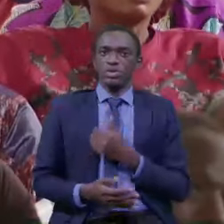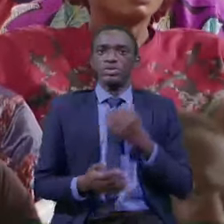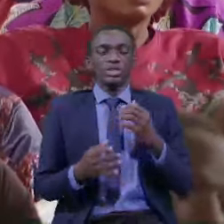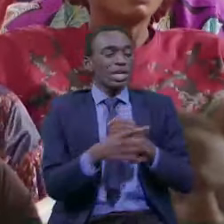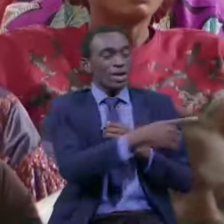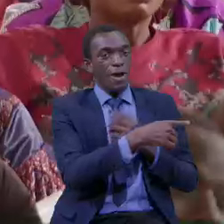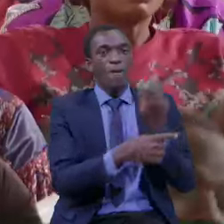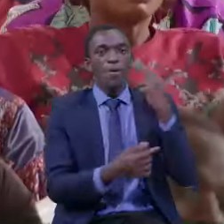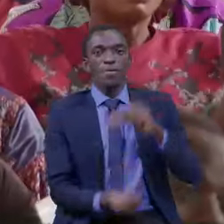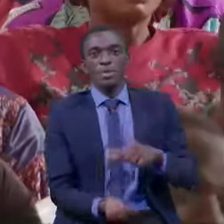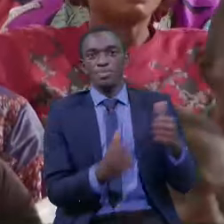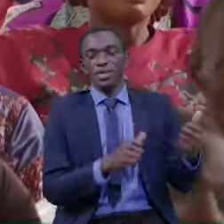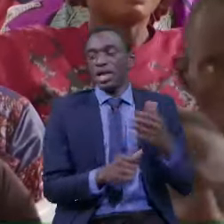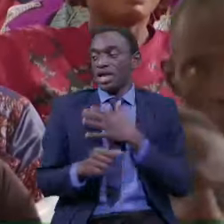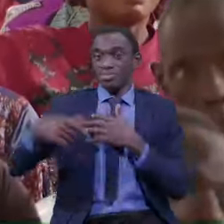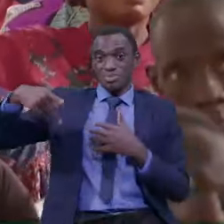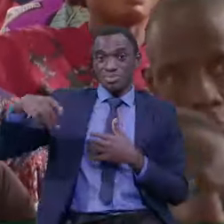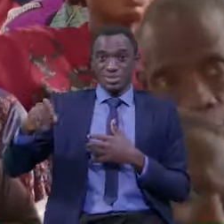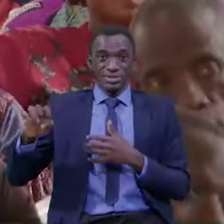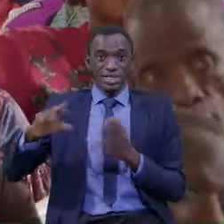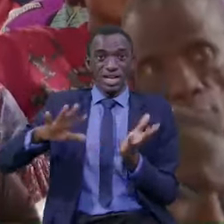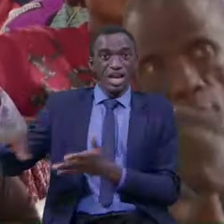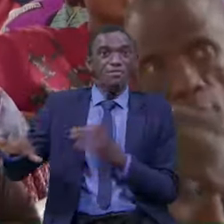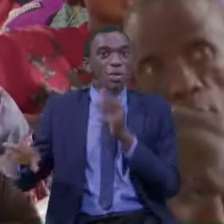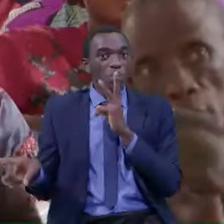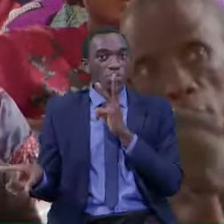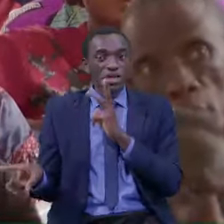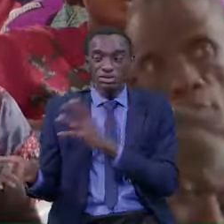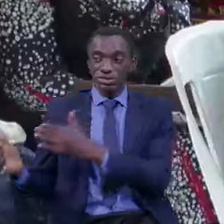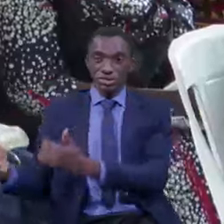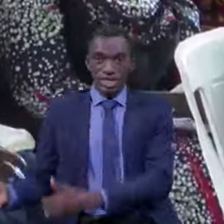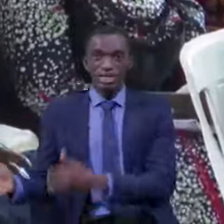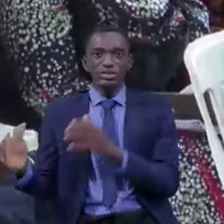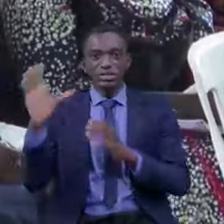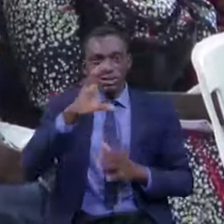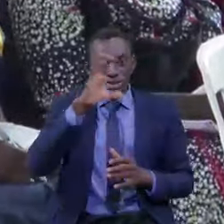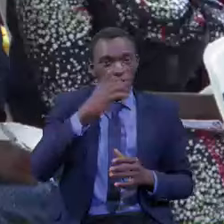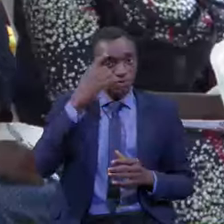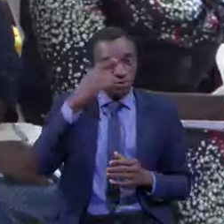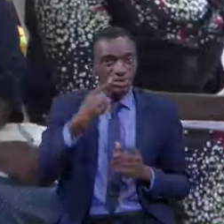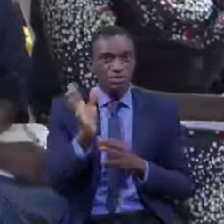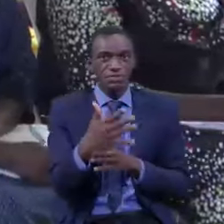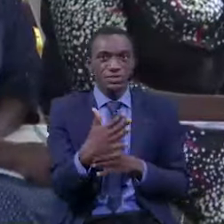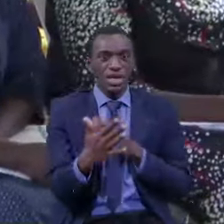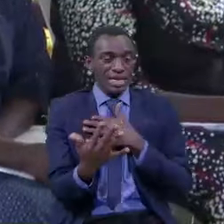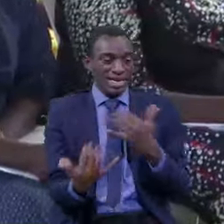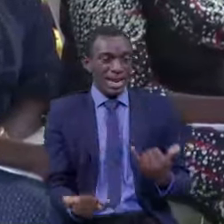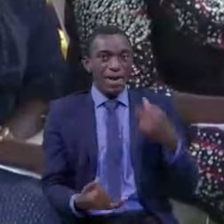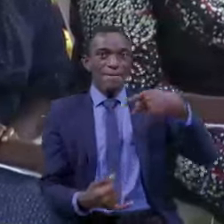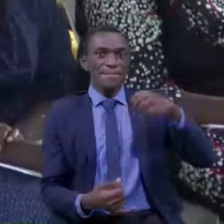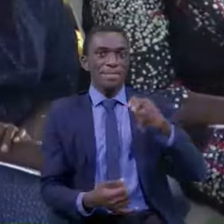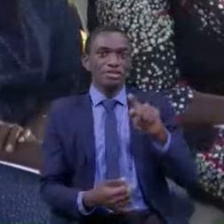riverside fishing for the fish, and he came to the Pentecost side, and now thousands came to the